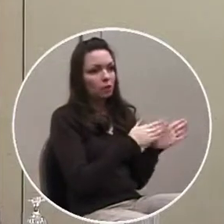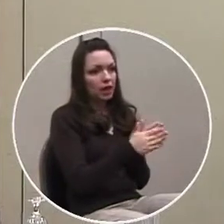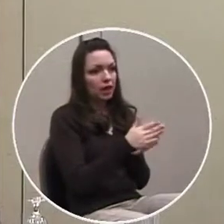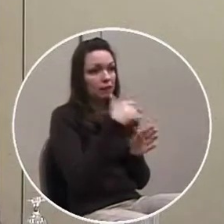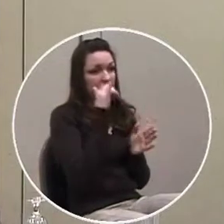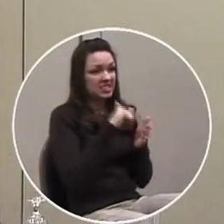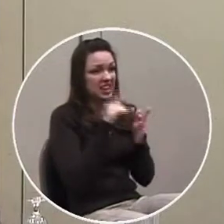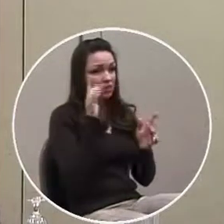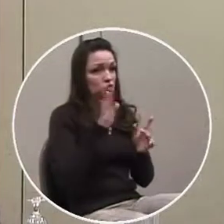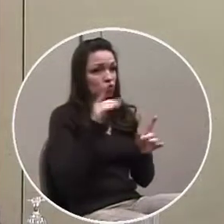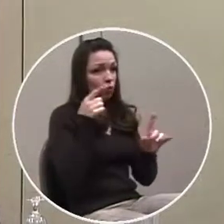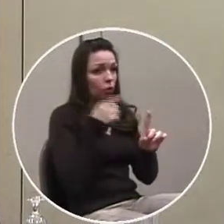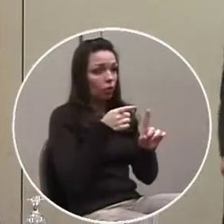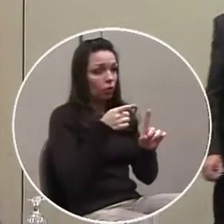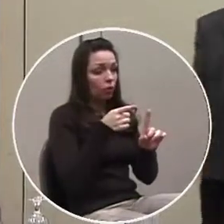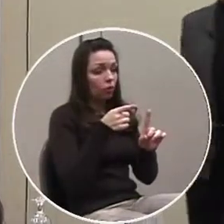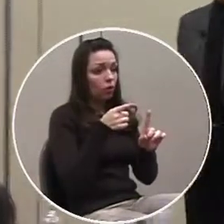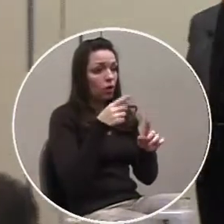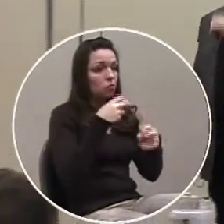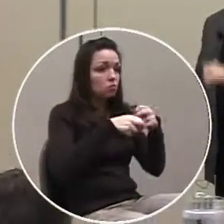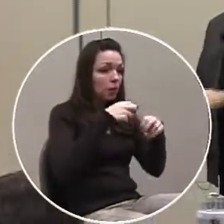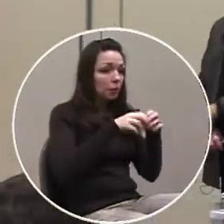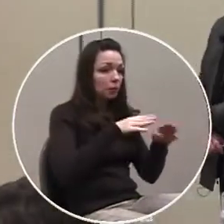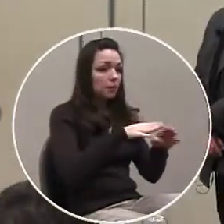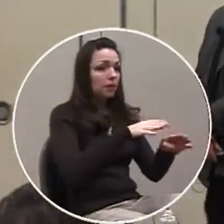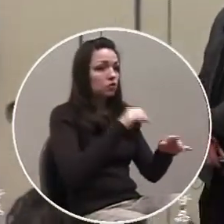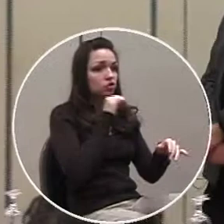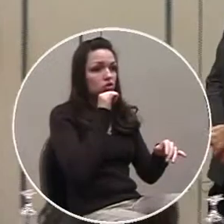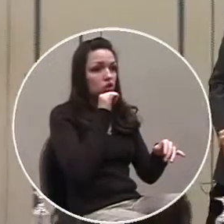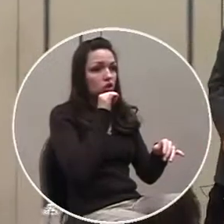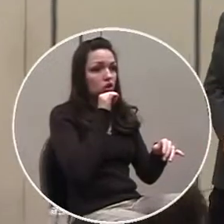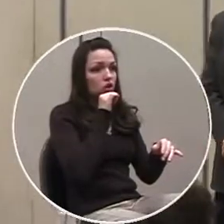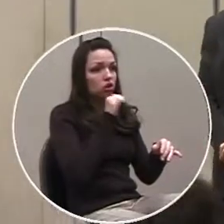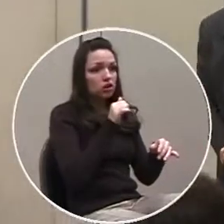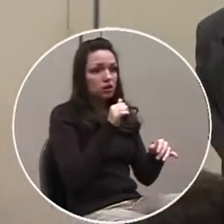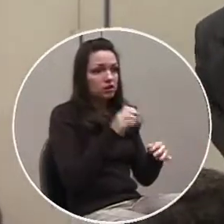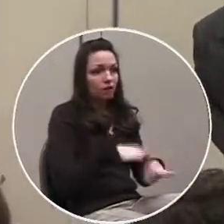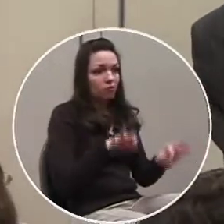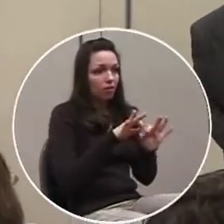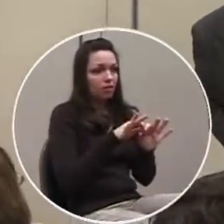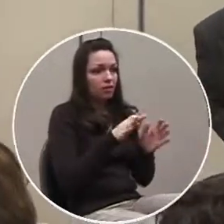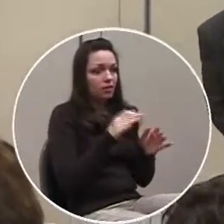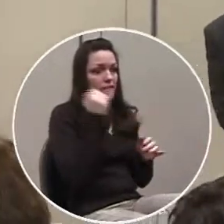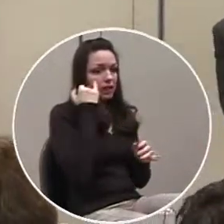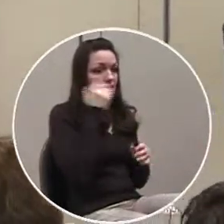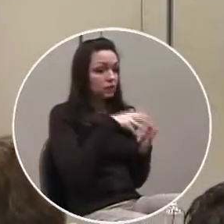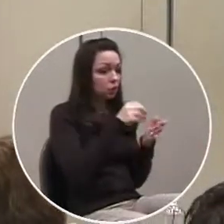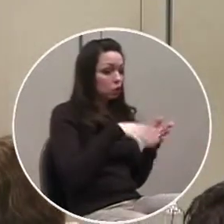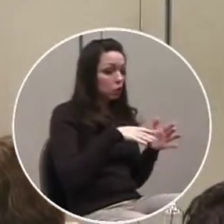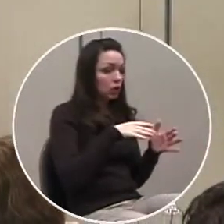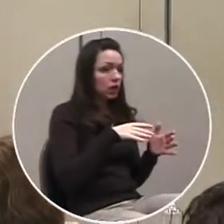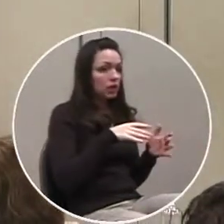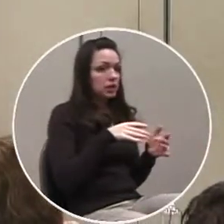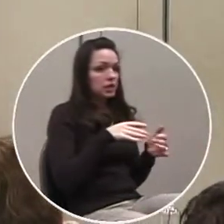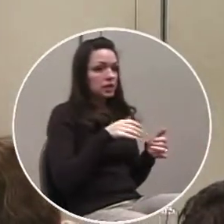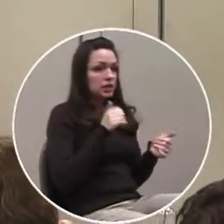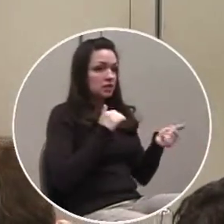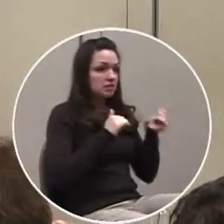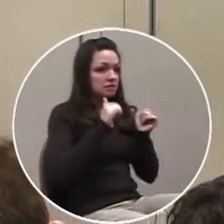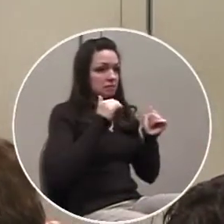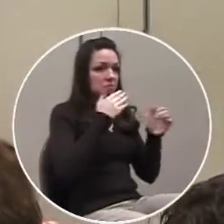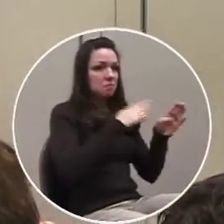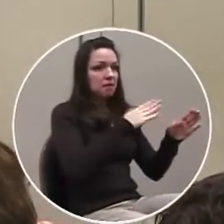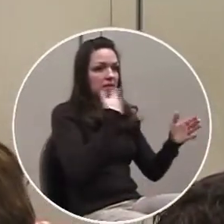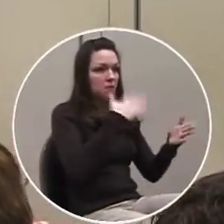goal. Problem behaviors are irrelevant. If a student is acting out because they cannot do the